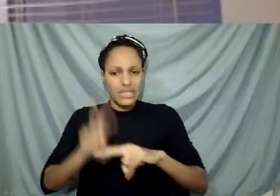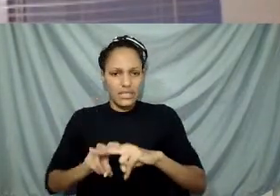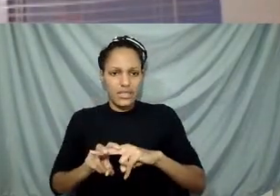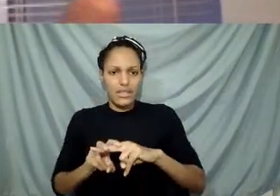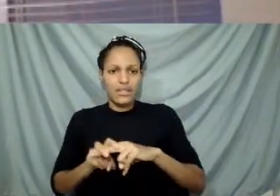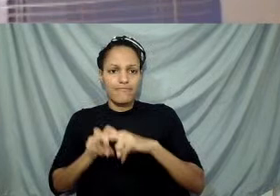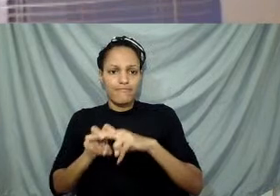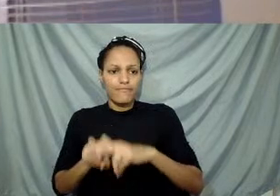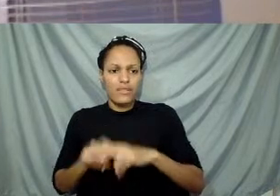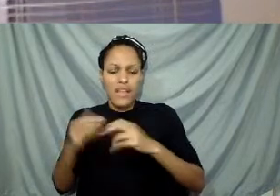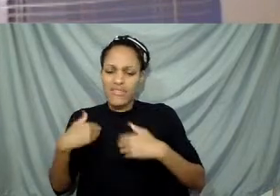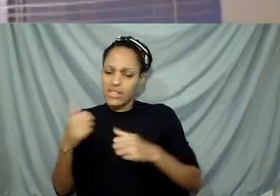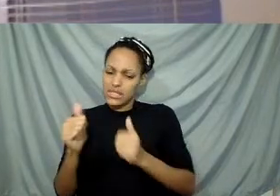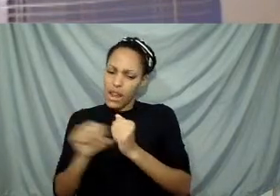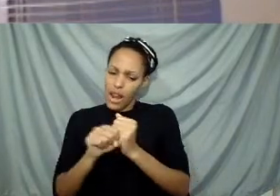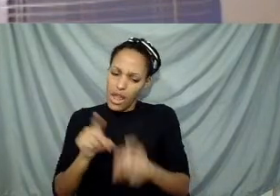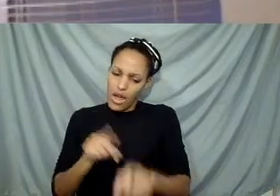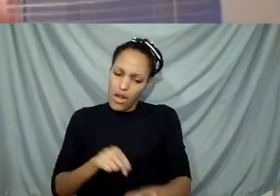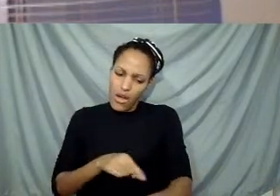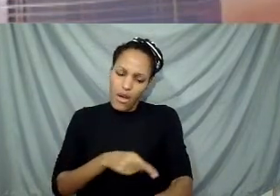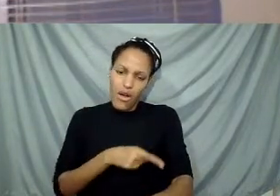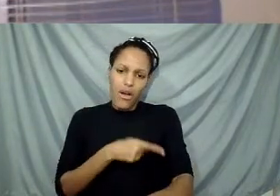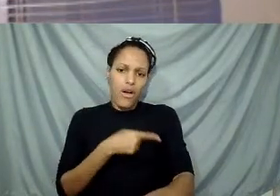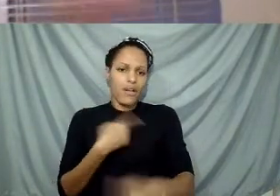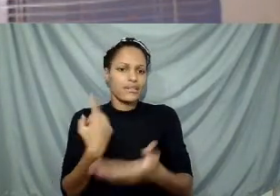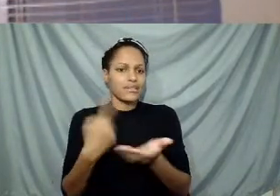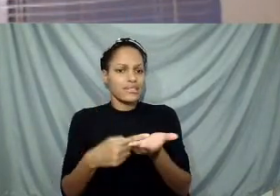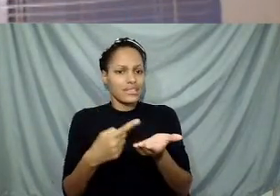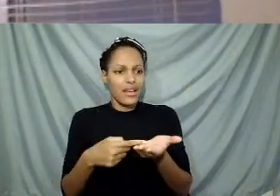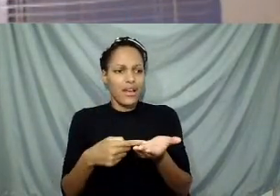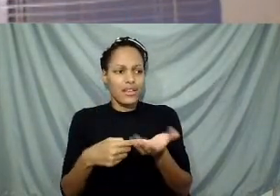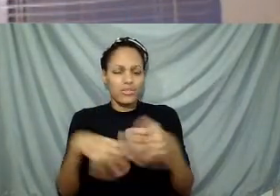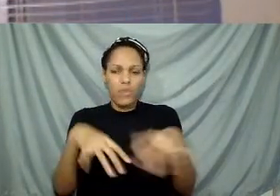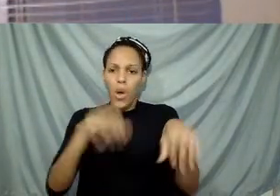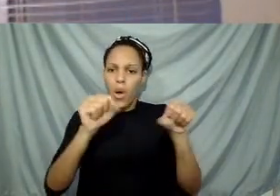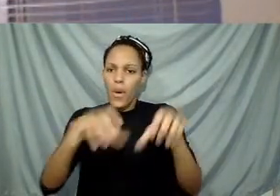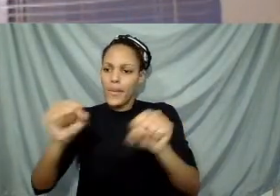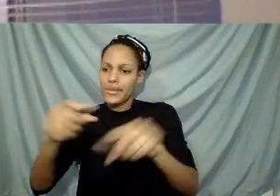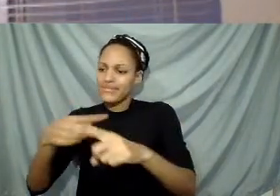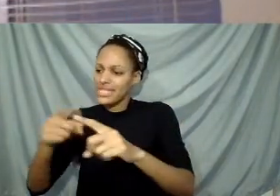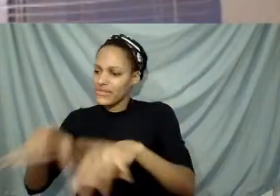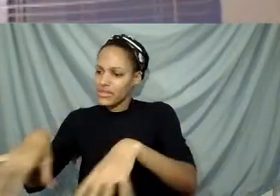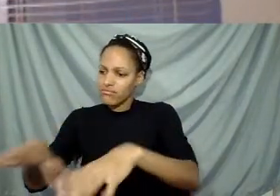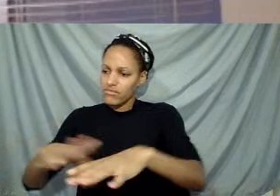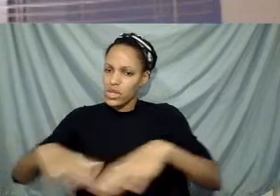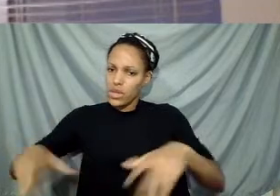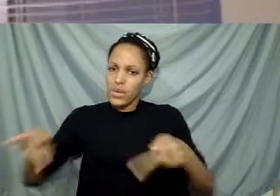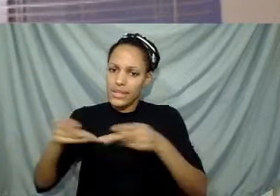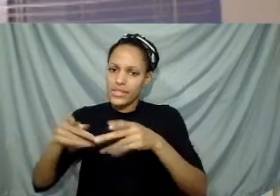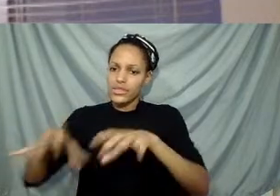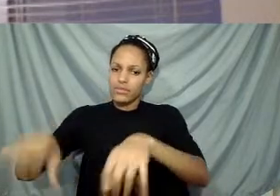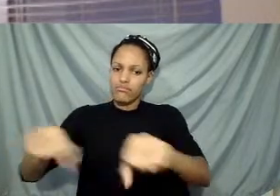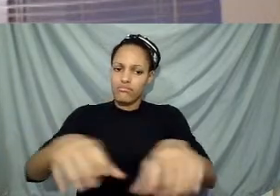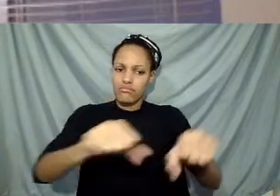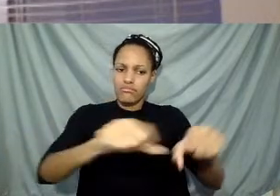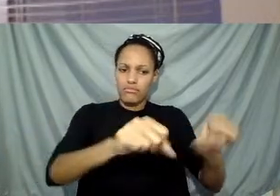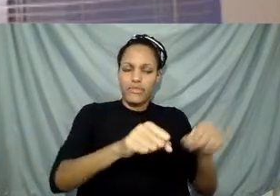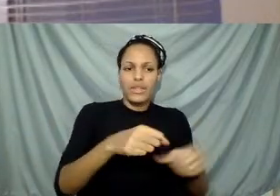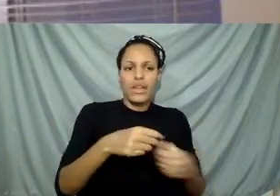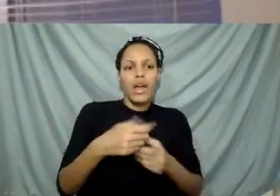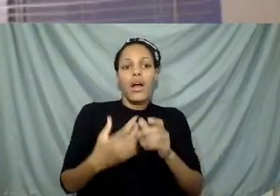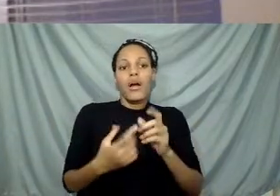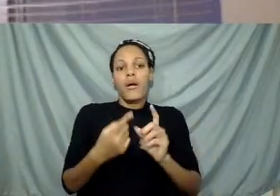be hosted at different locations, different houses of the dancers that were studying at the studio at the